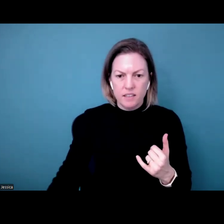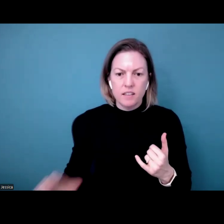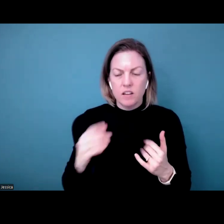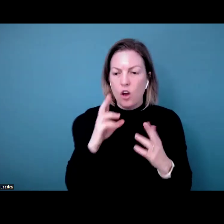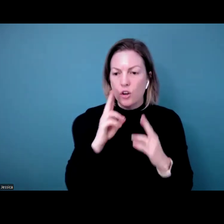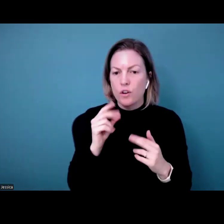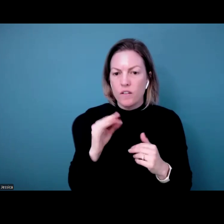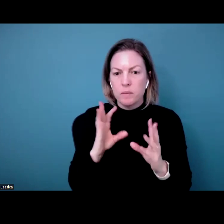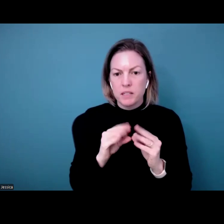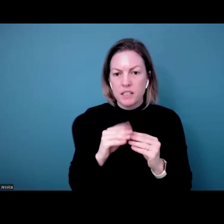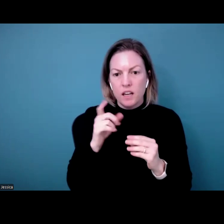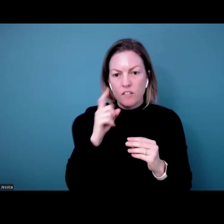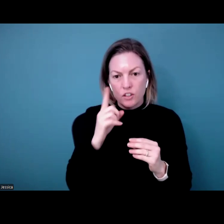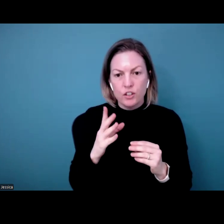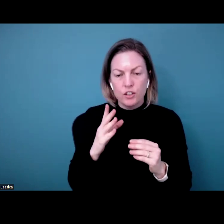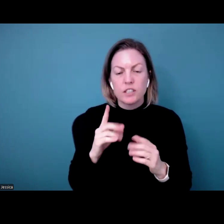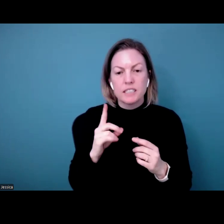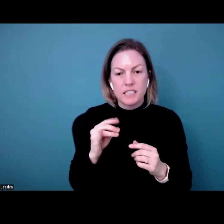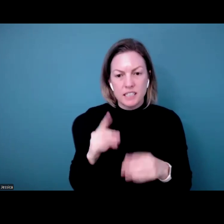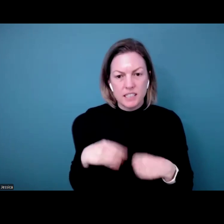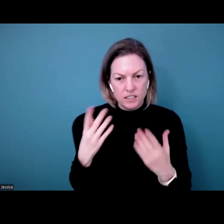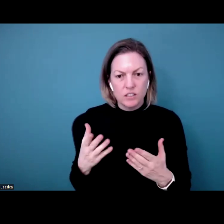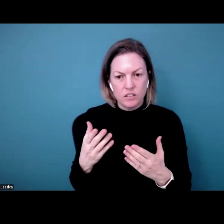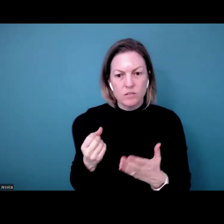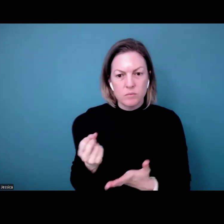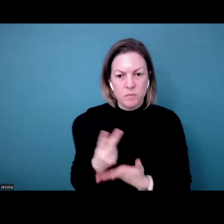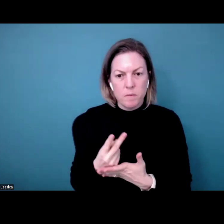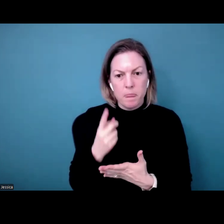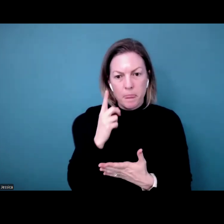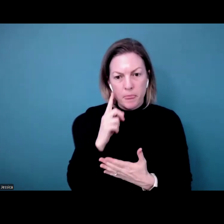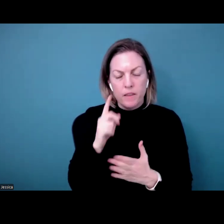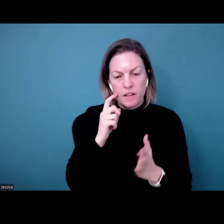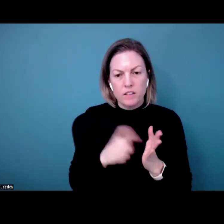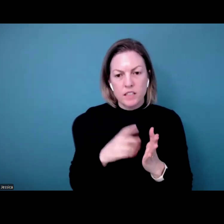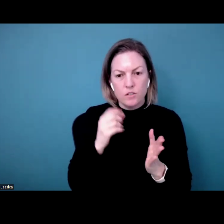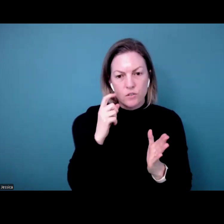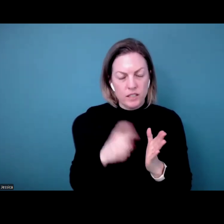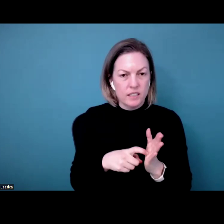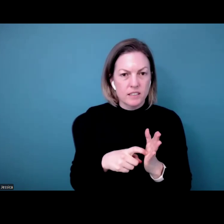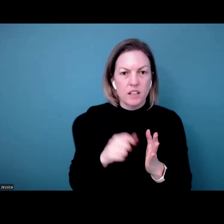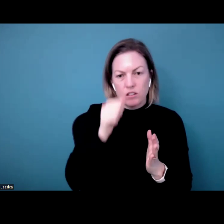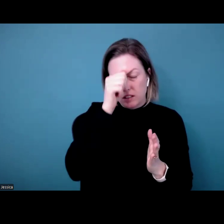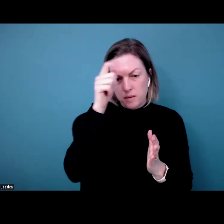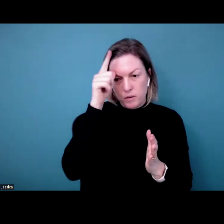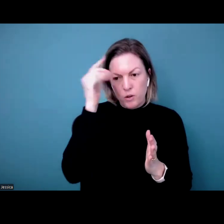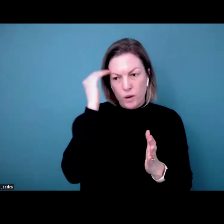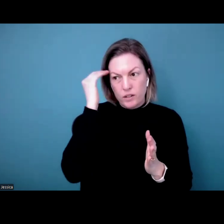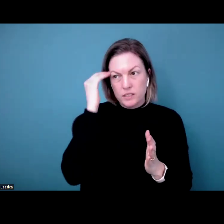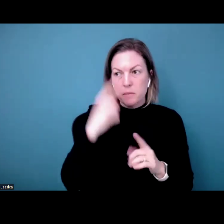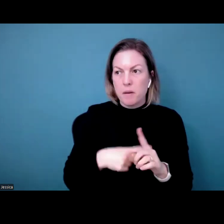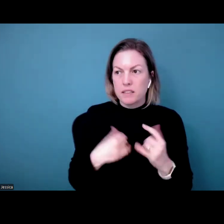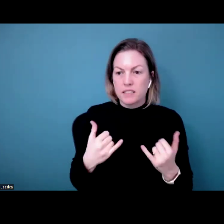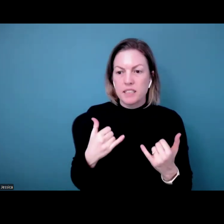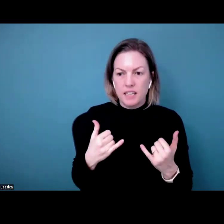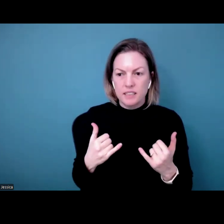issue his proclamation acknowledging and recognizing Alzheimer's Awareness Month today. And I'm